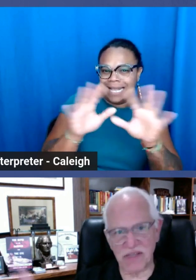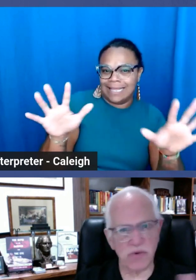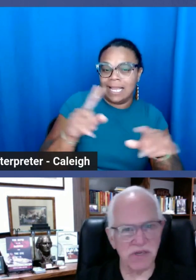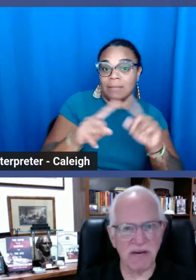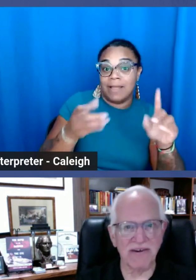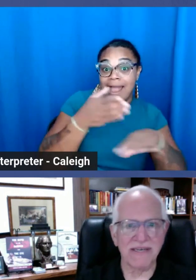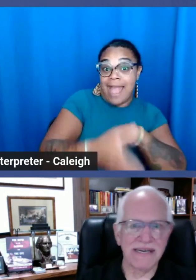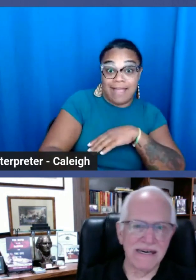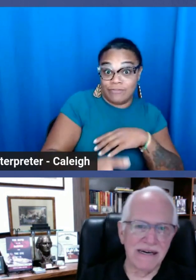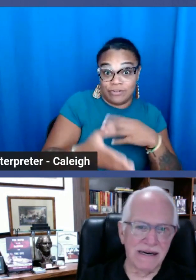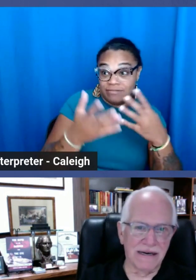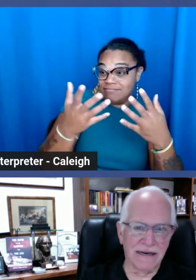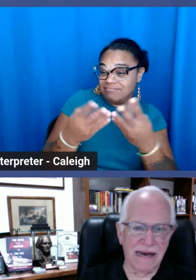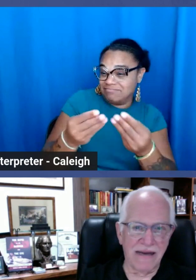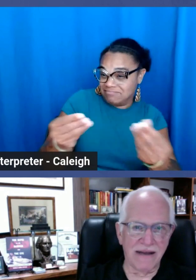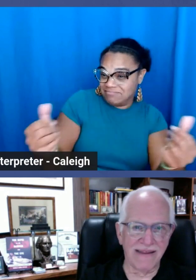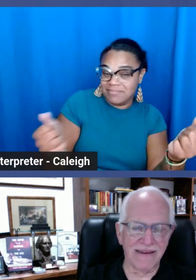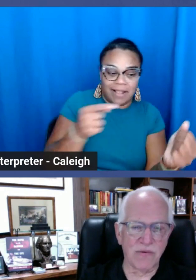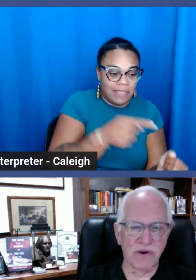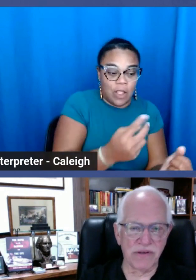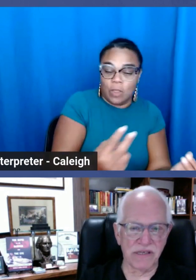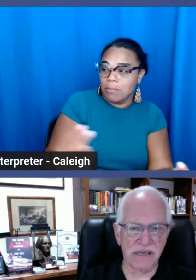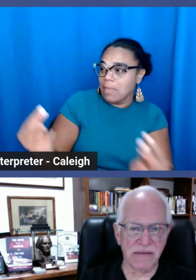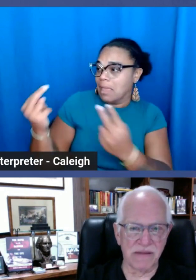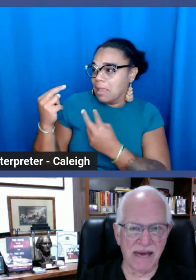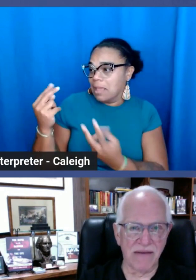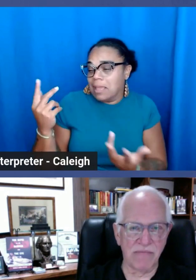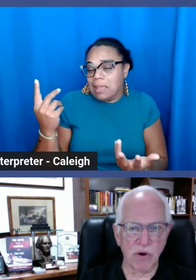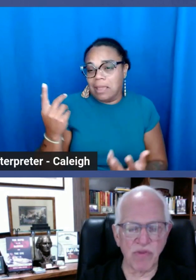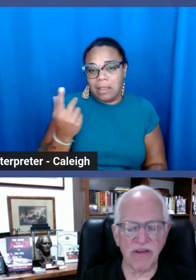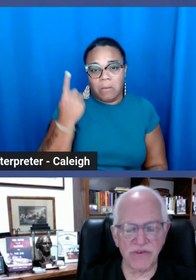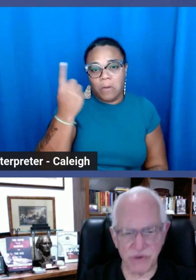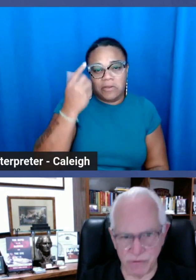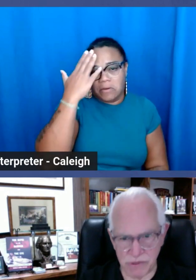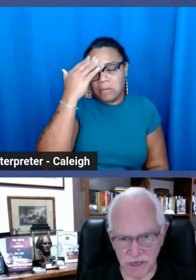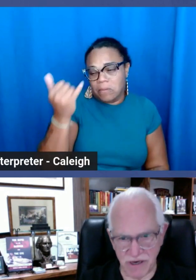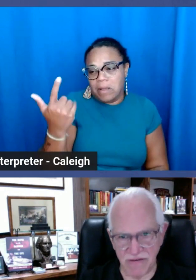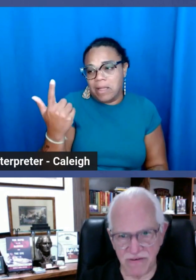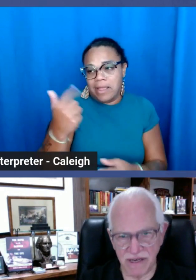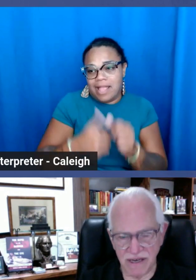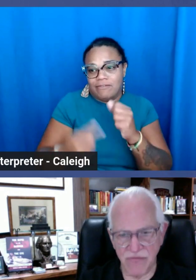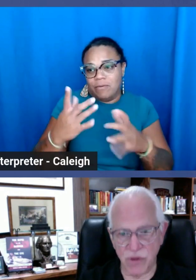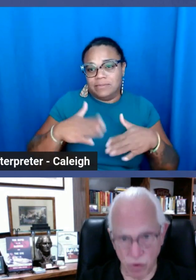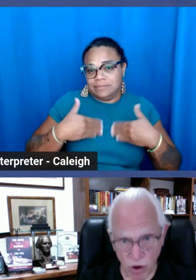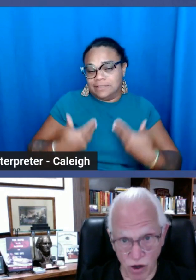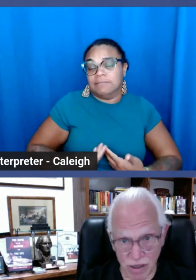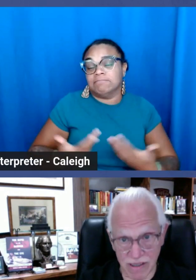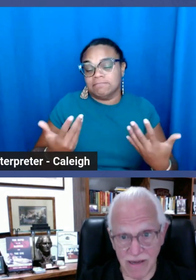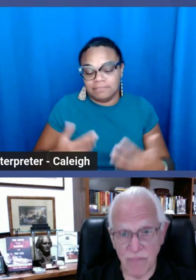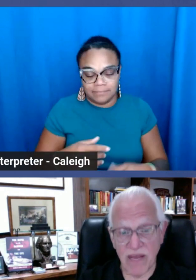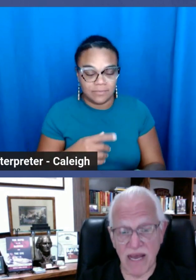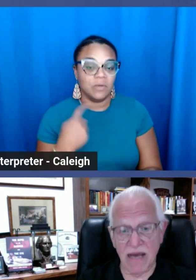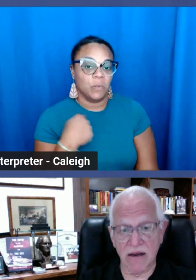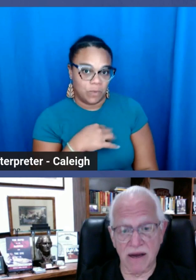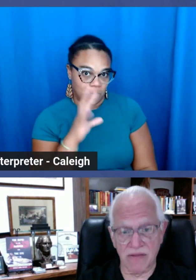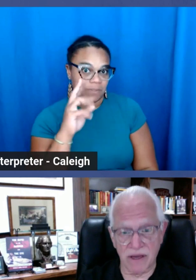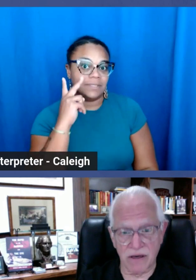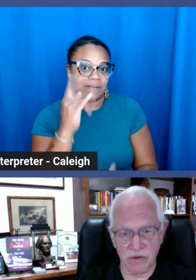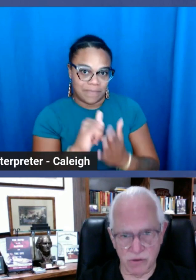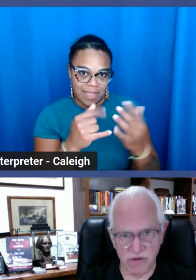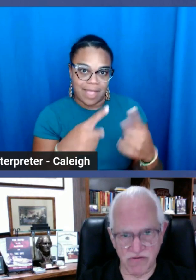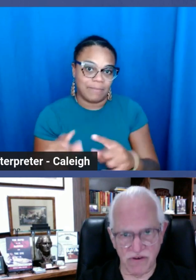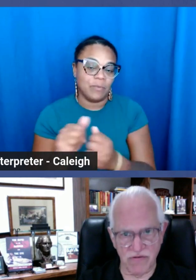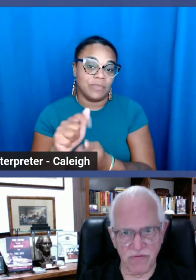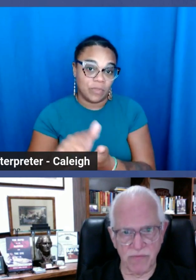all the fuss was about. And I think we'll see that both in terms of the law and I think